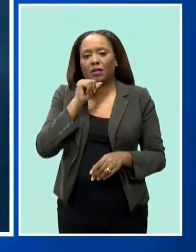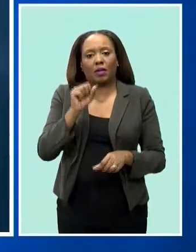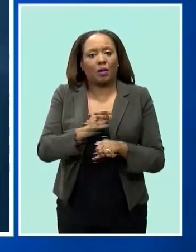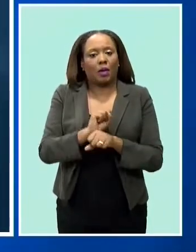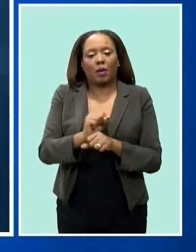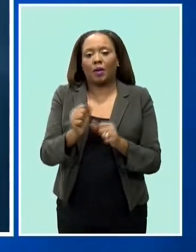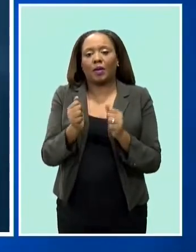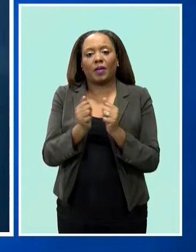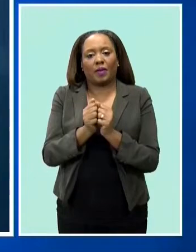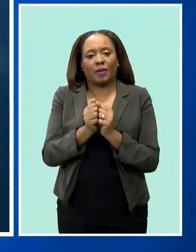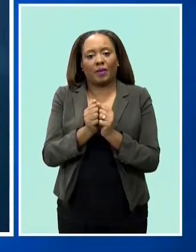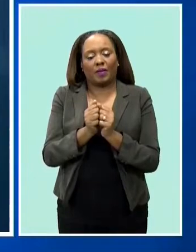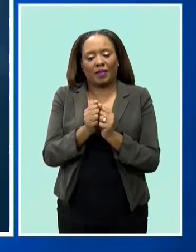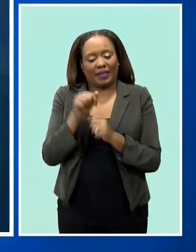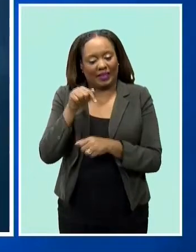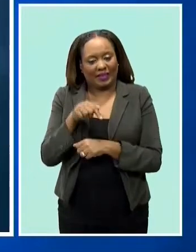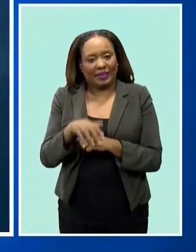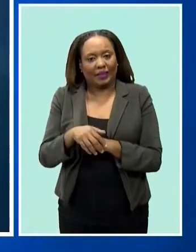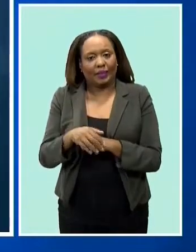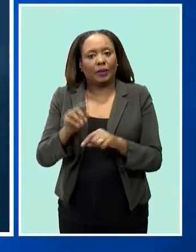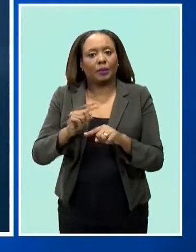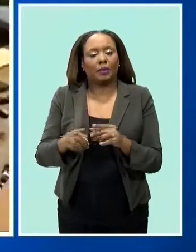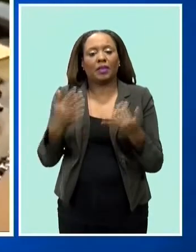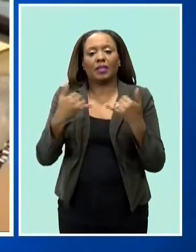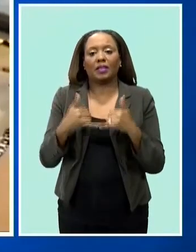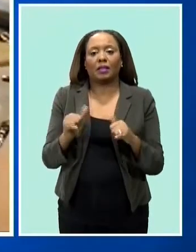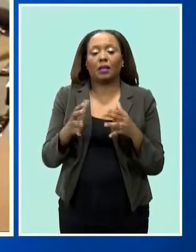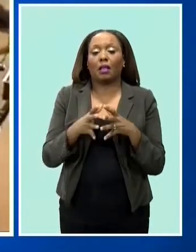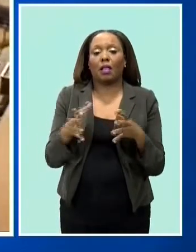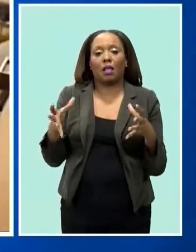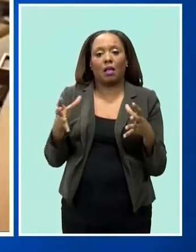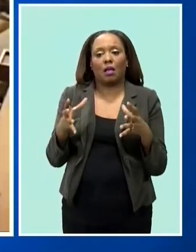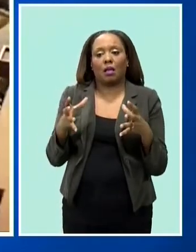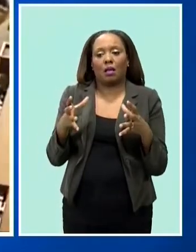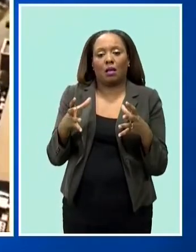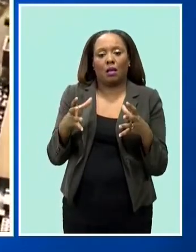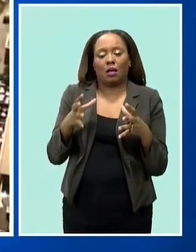the state, but in the meantime, there are still, according to the minister,